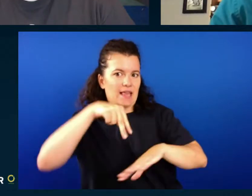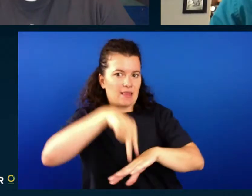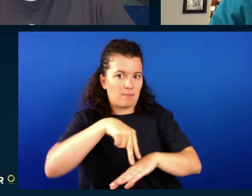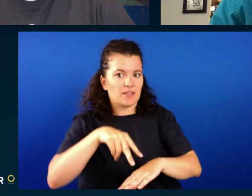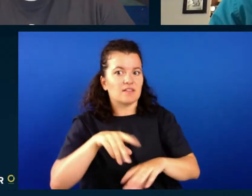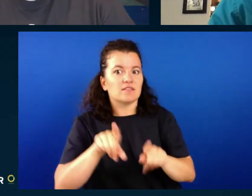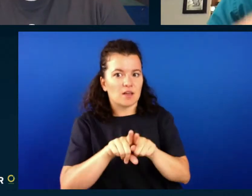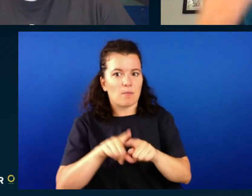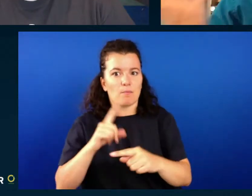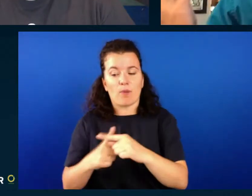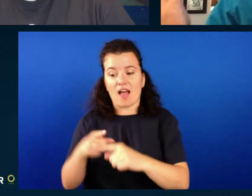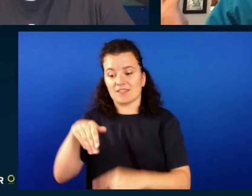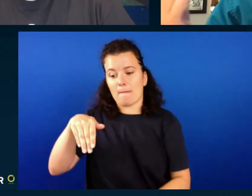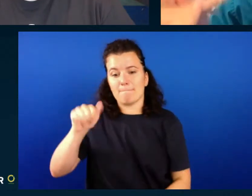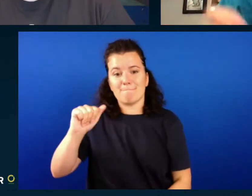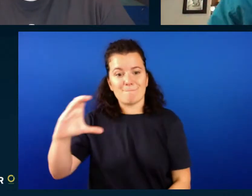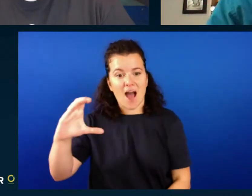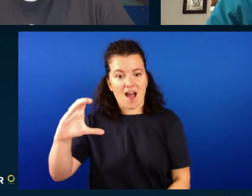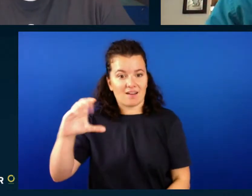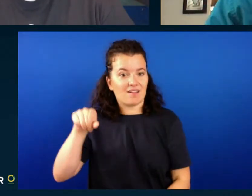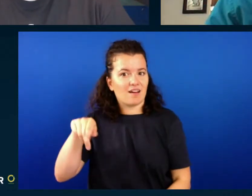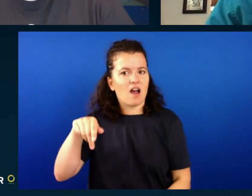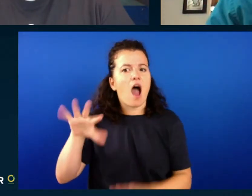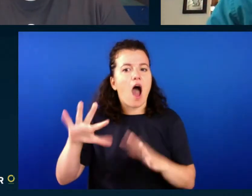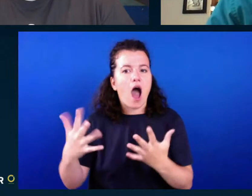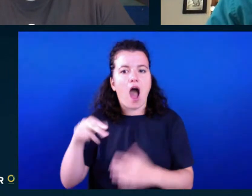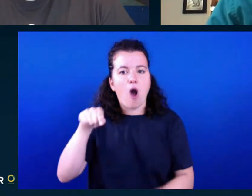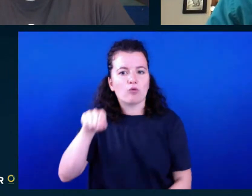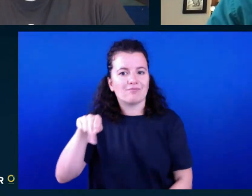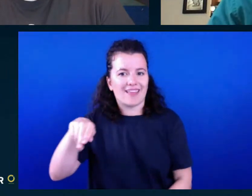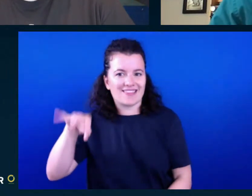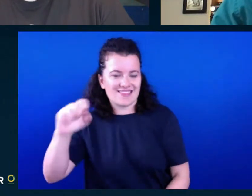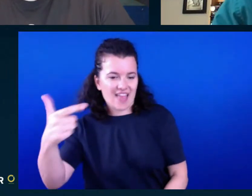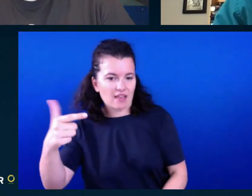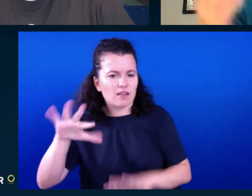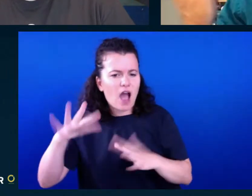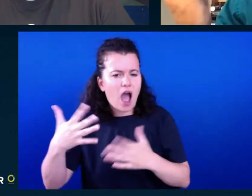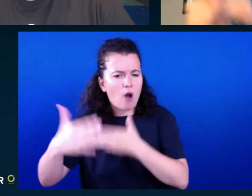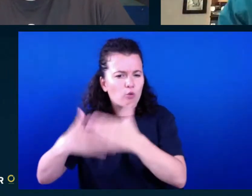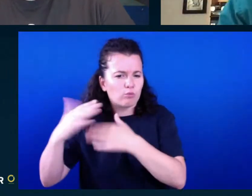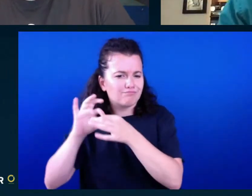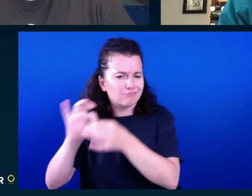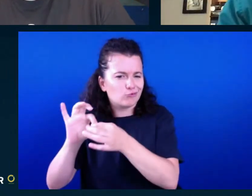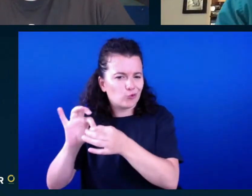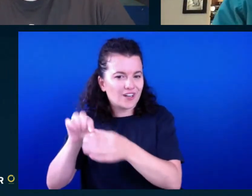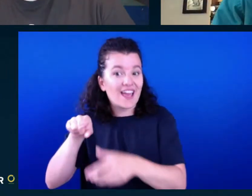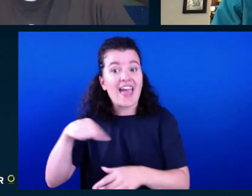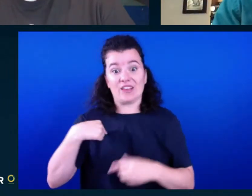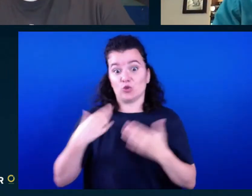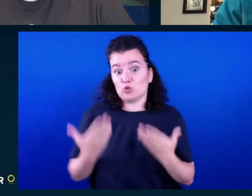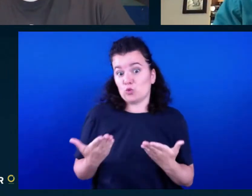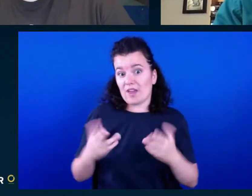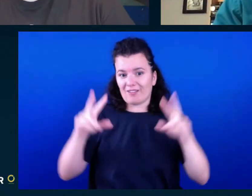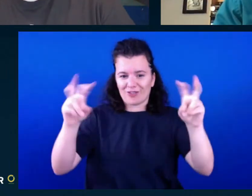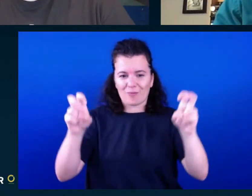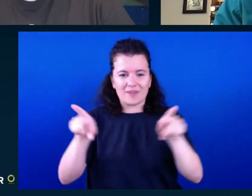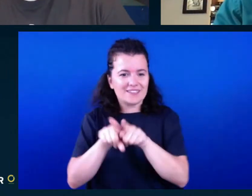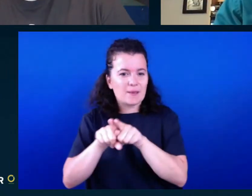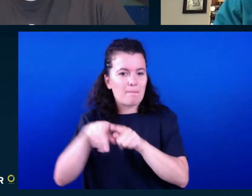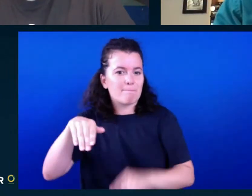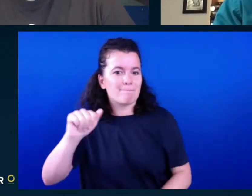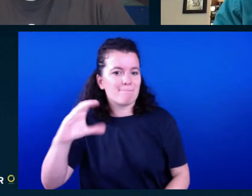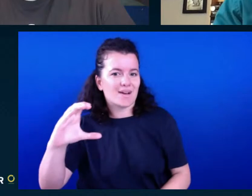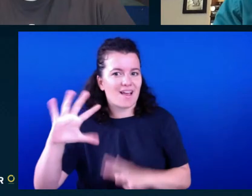.NET on Mac. So you'll see I'll be doing my presentation today on Mac, and but I just